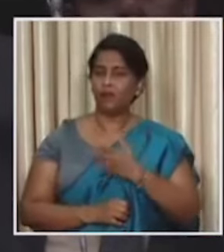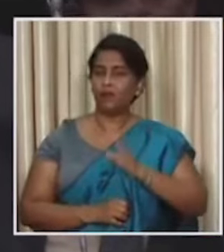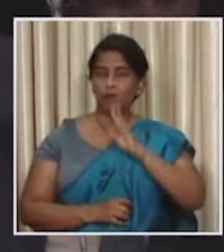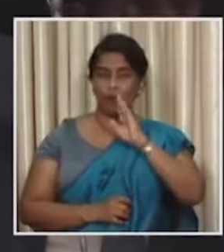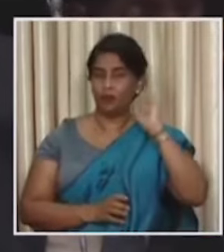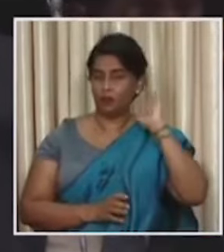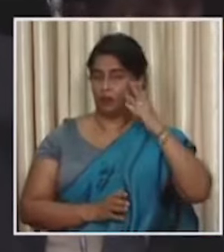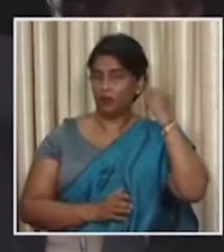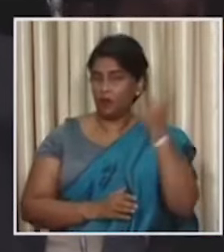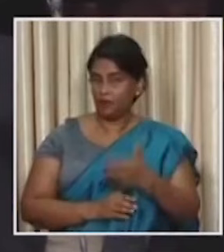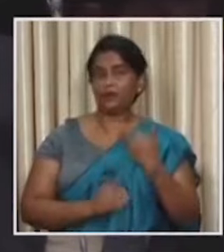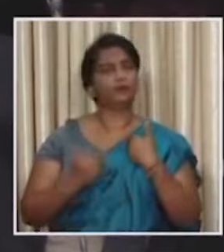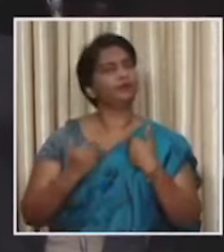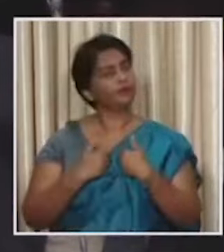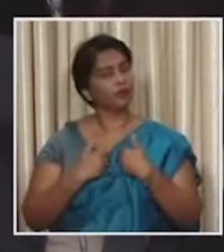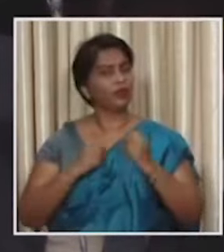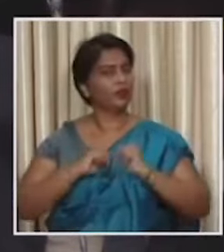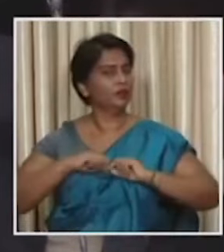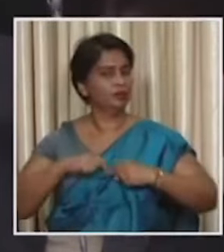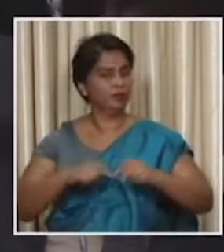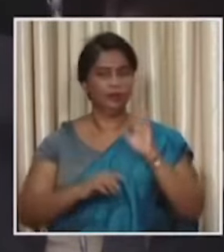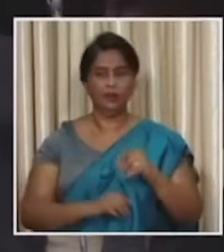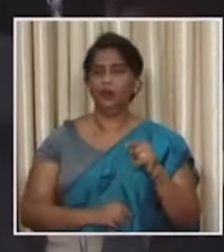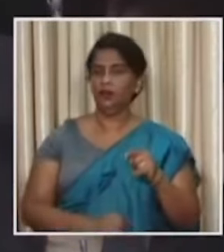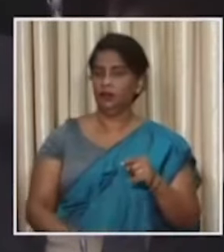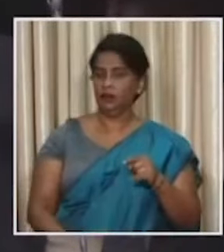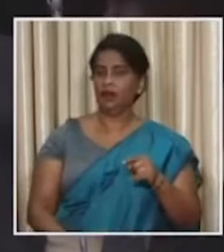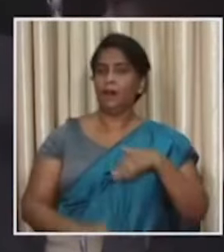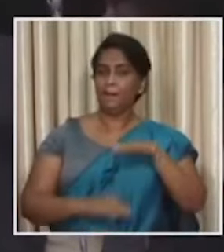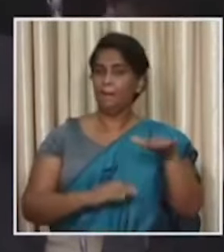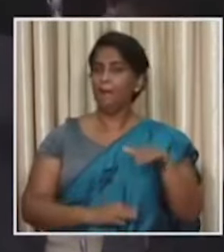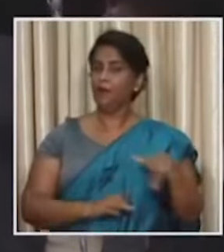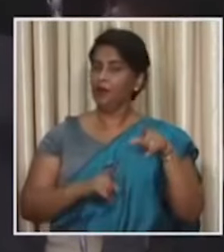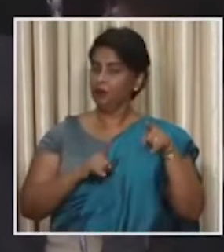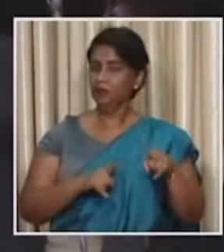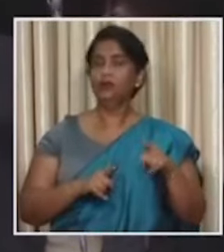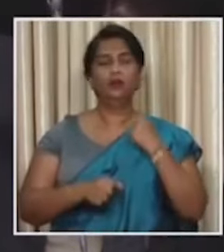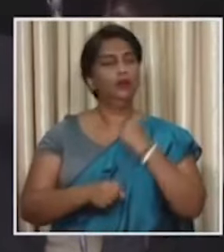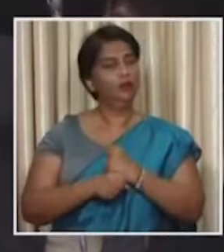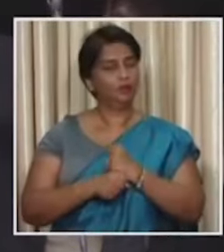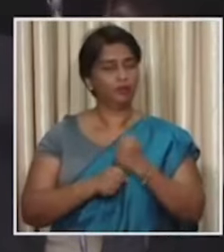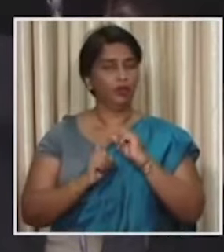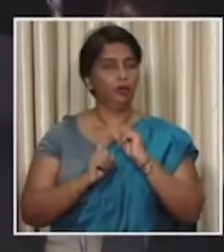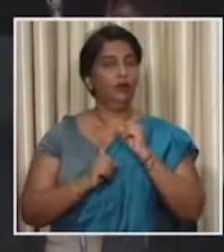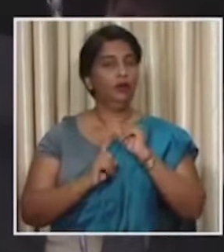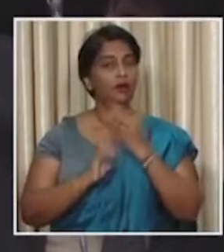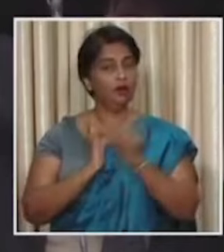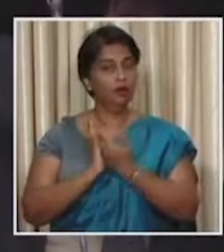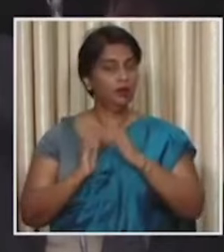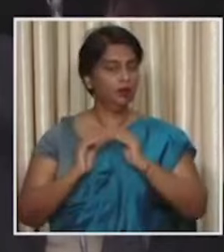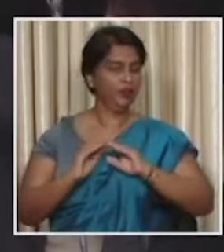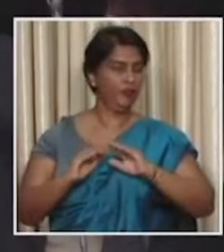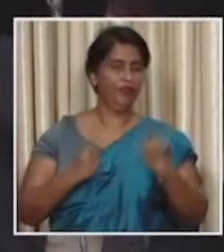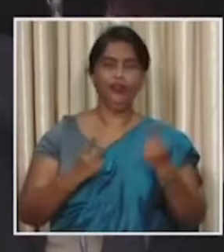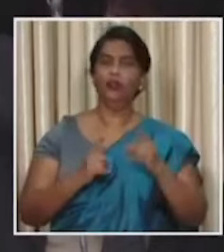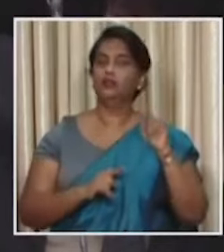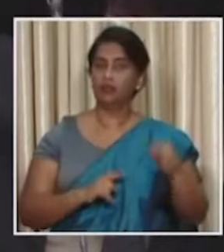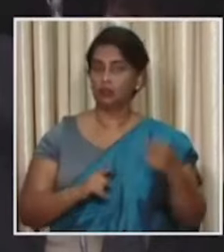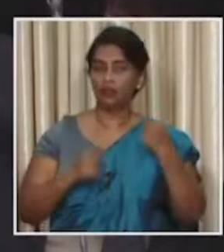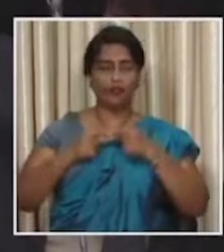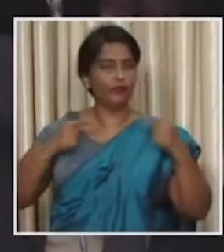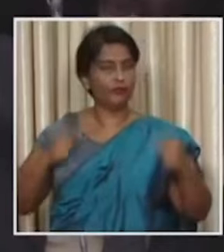ethnic composition has been systematically changed, altered by the state policies, and when we rebel against those policies